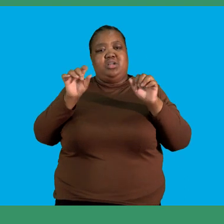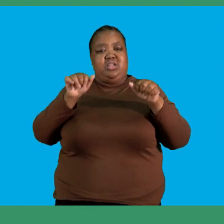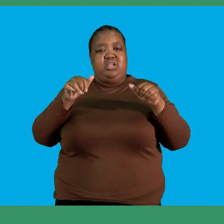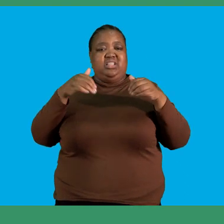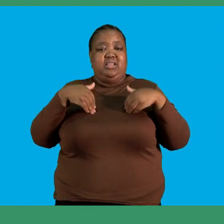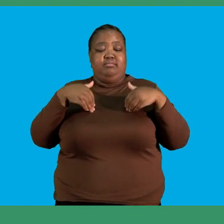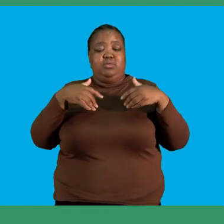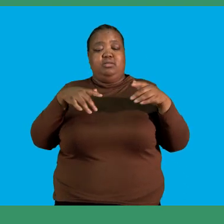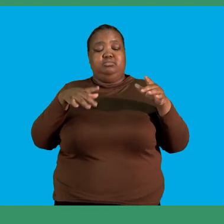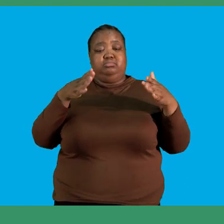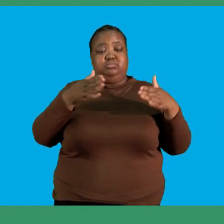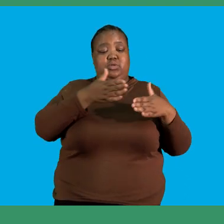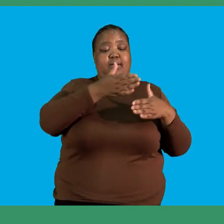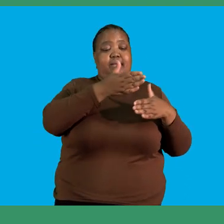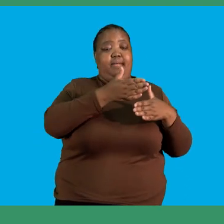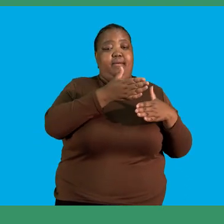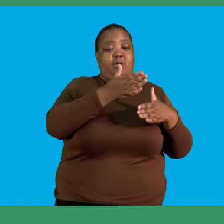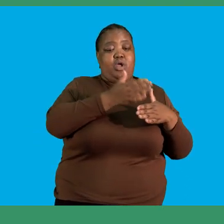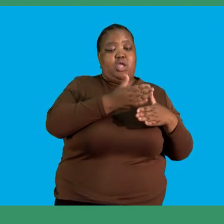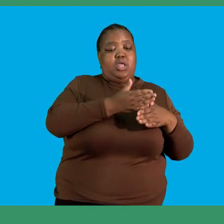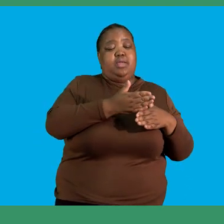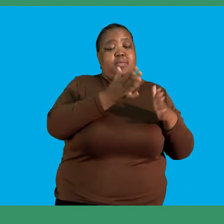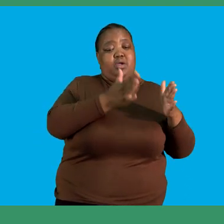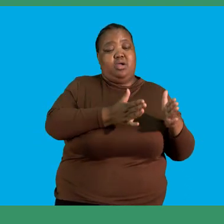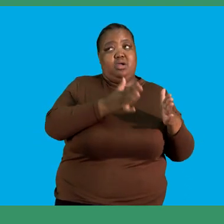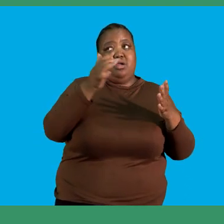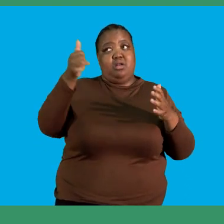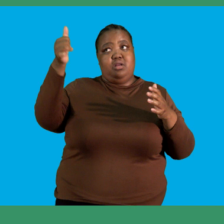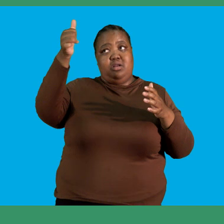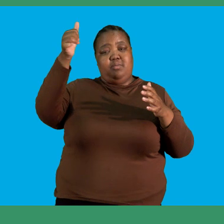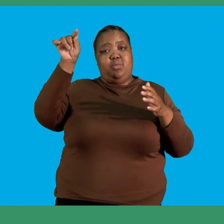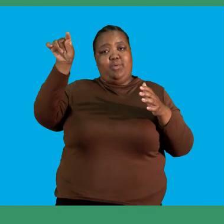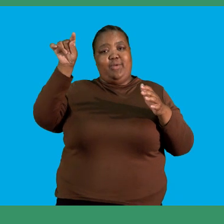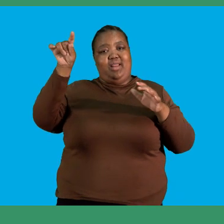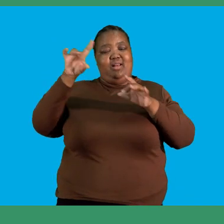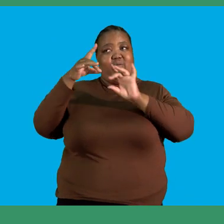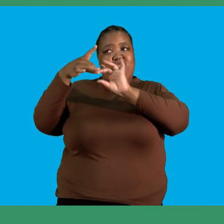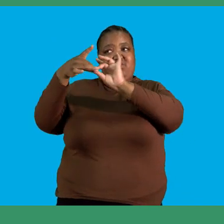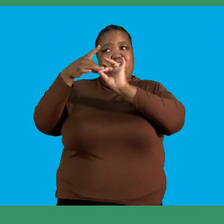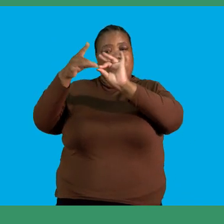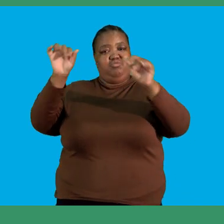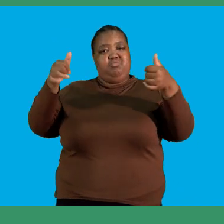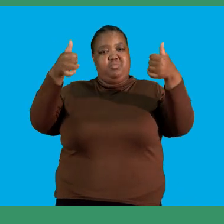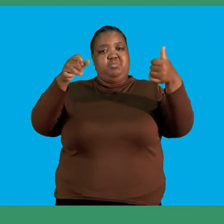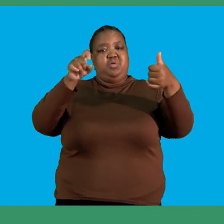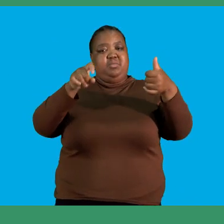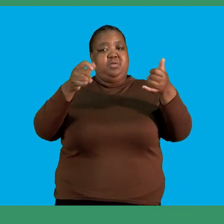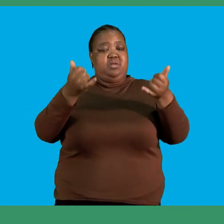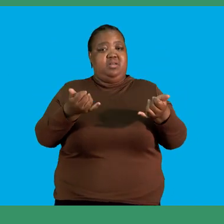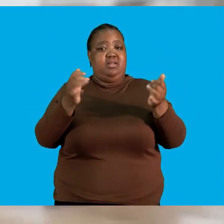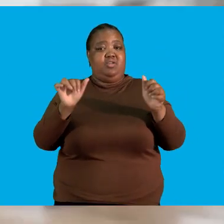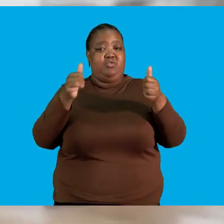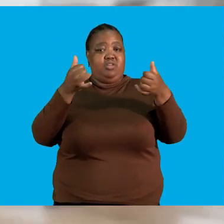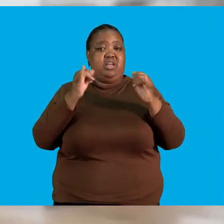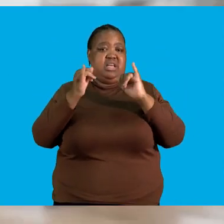is to have a healthy relationship between the employer and the employee.